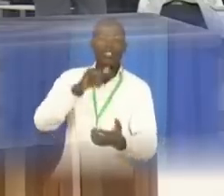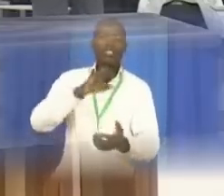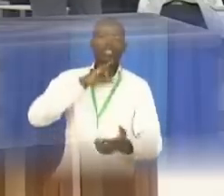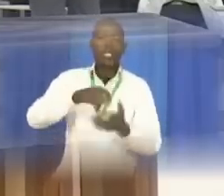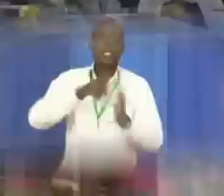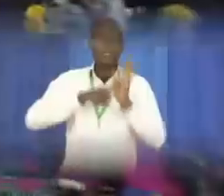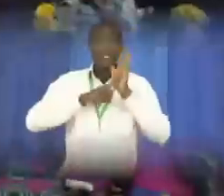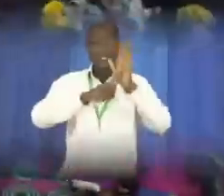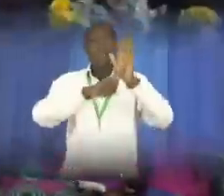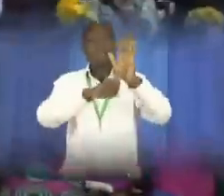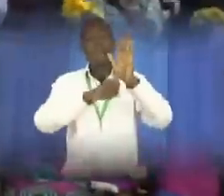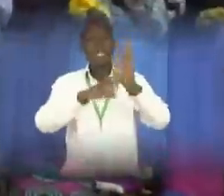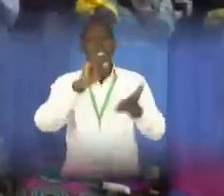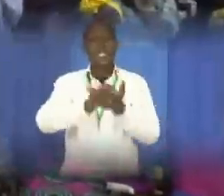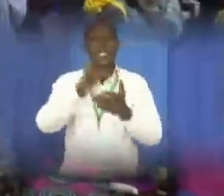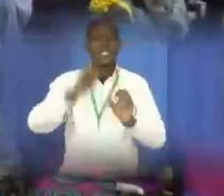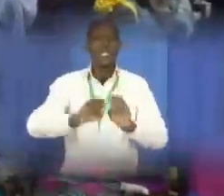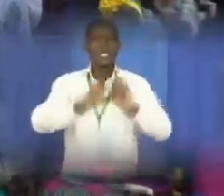is shining for you.